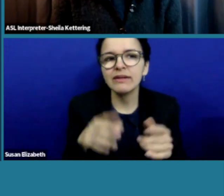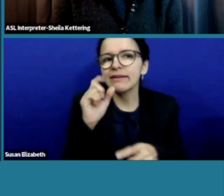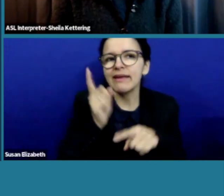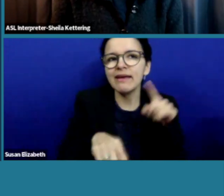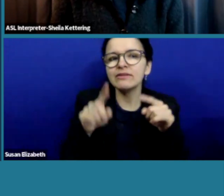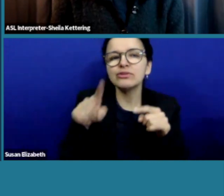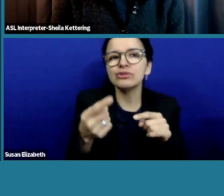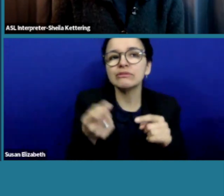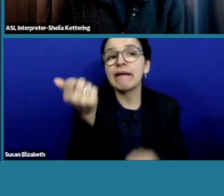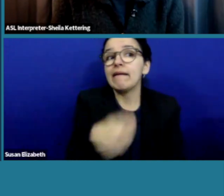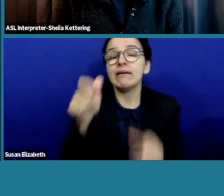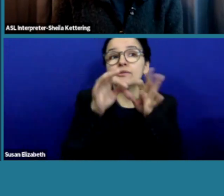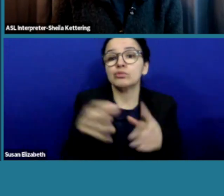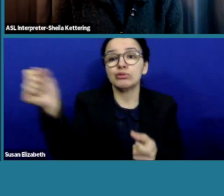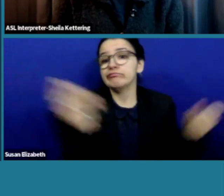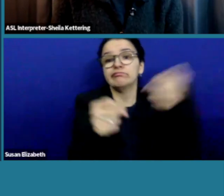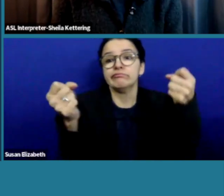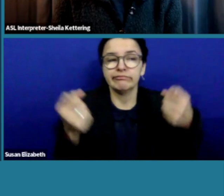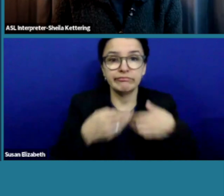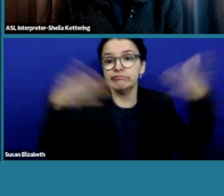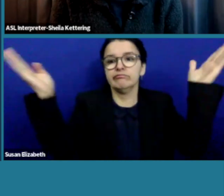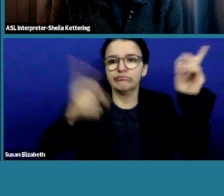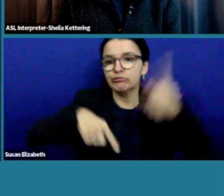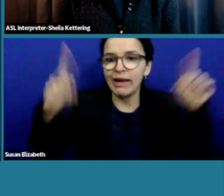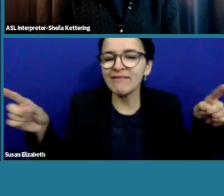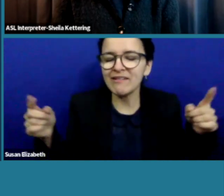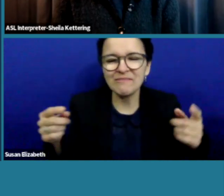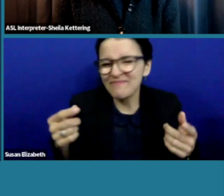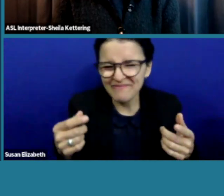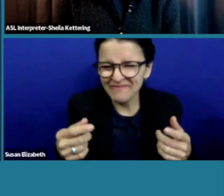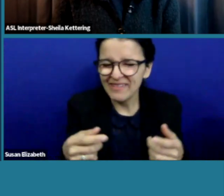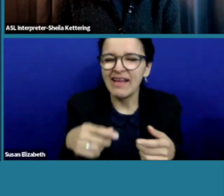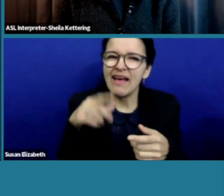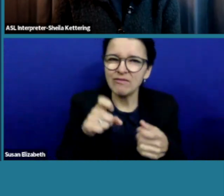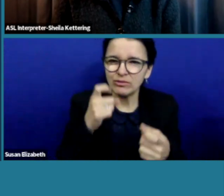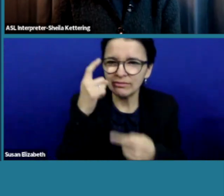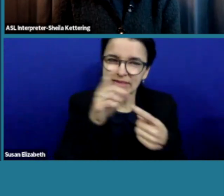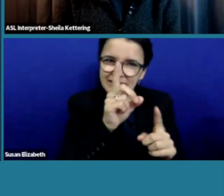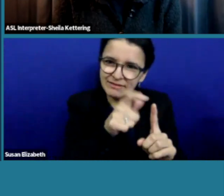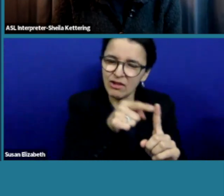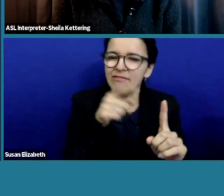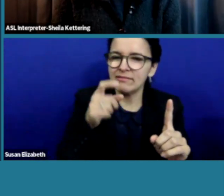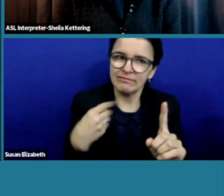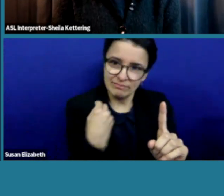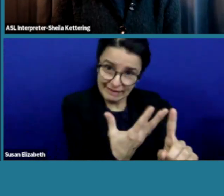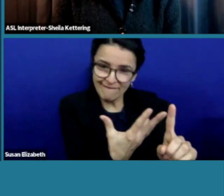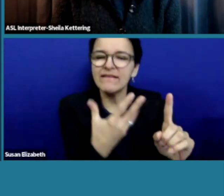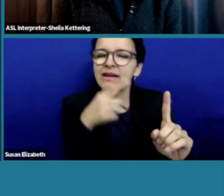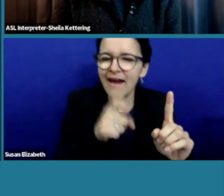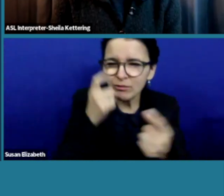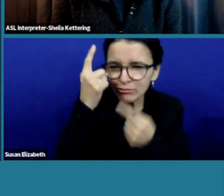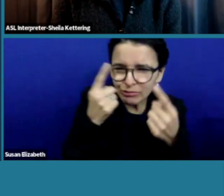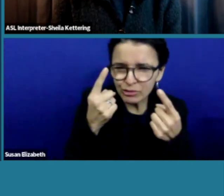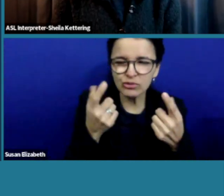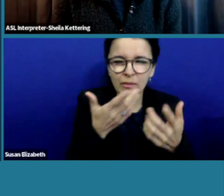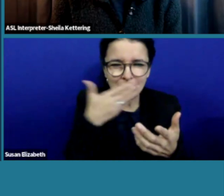And the DASL explains a lot of things to the interpreters. They don't just show up and interpret.